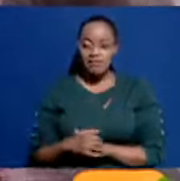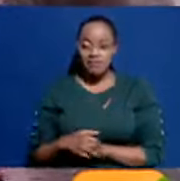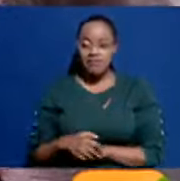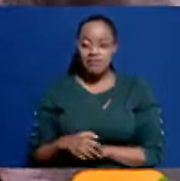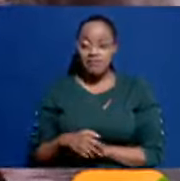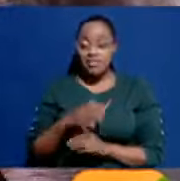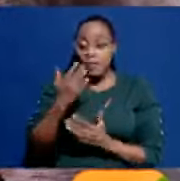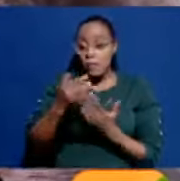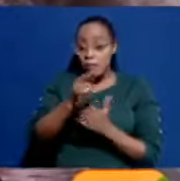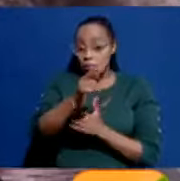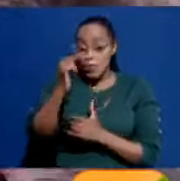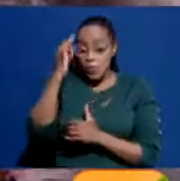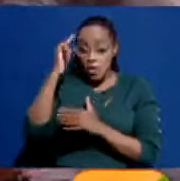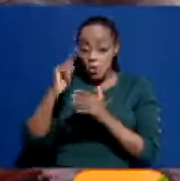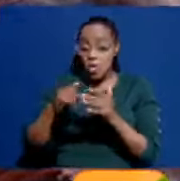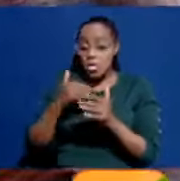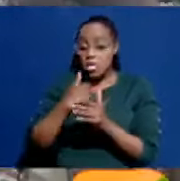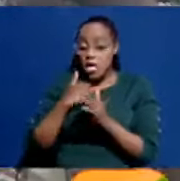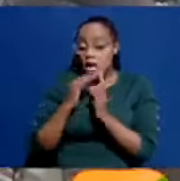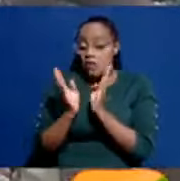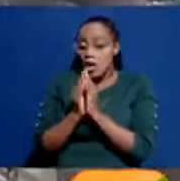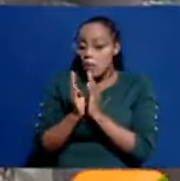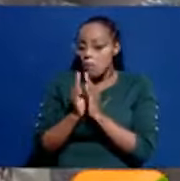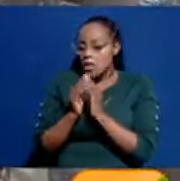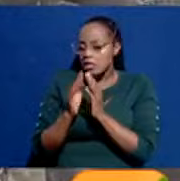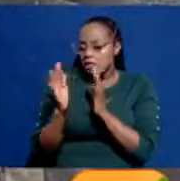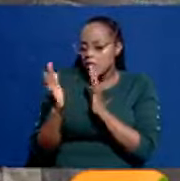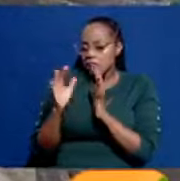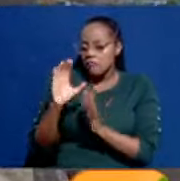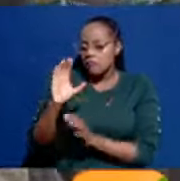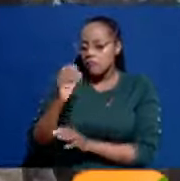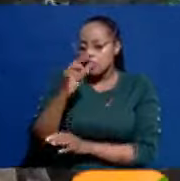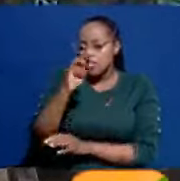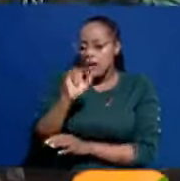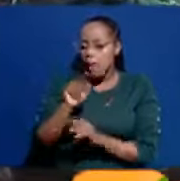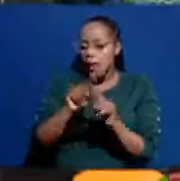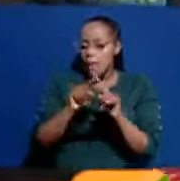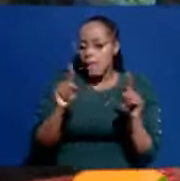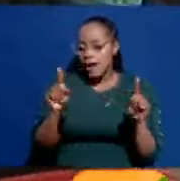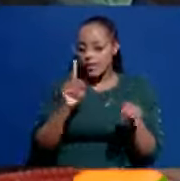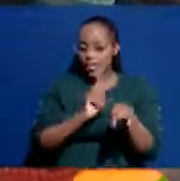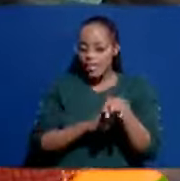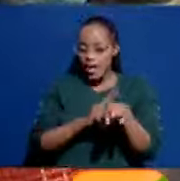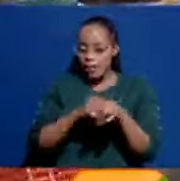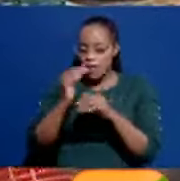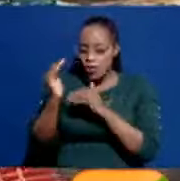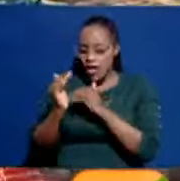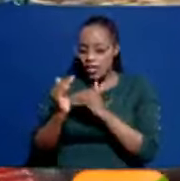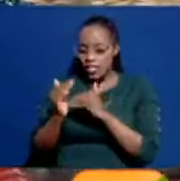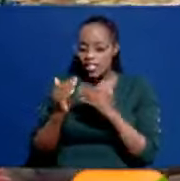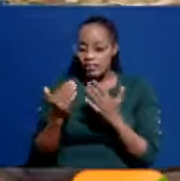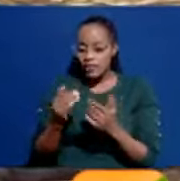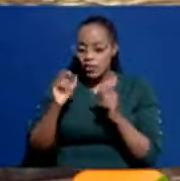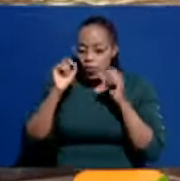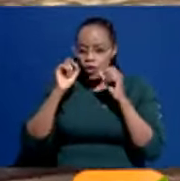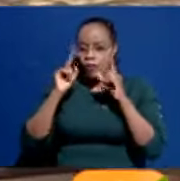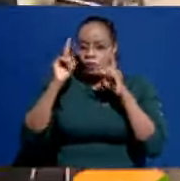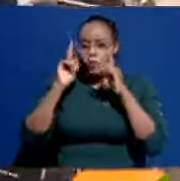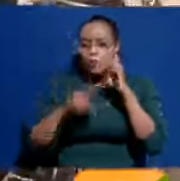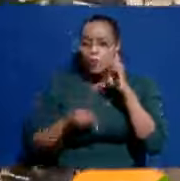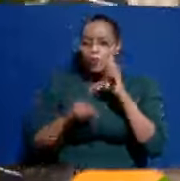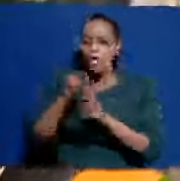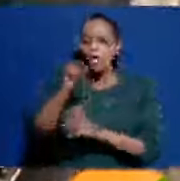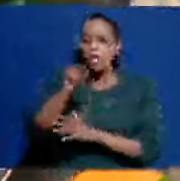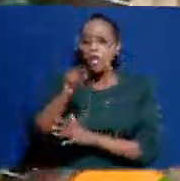You might think they are holding a meeting of some sort. But when you get closer, you realize this